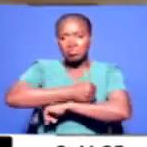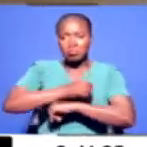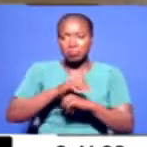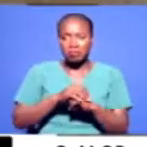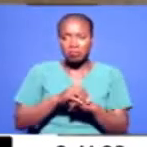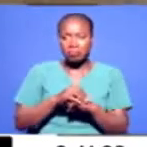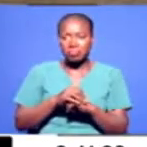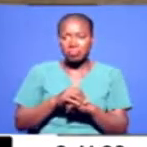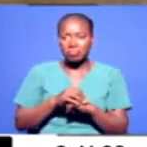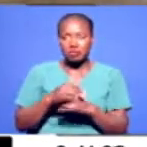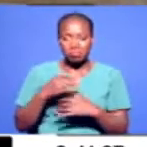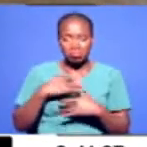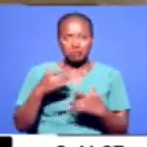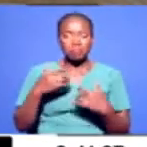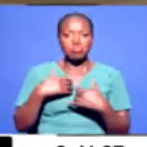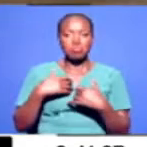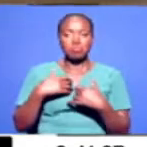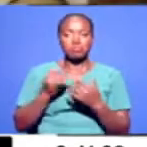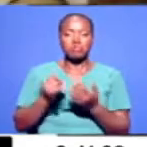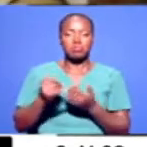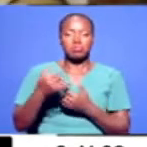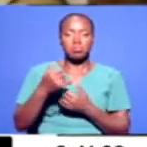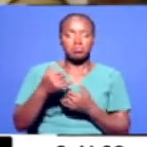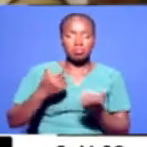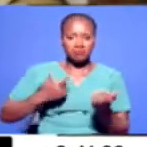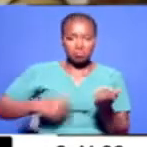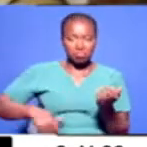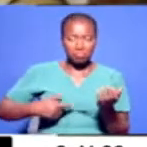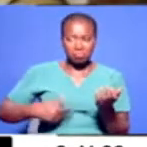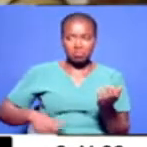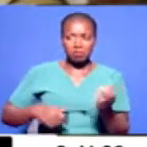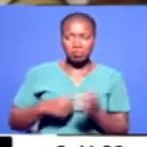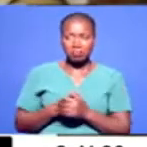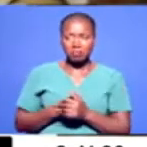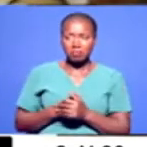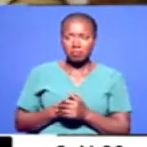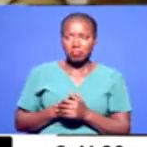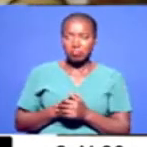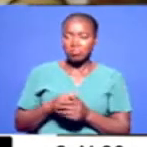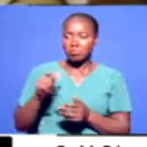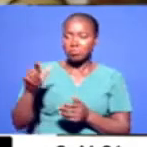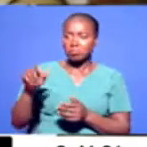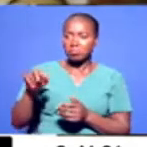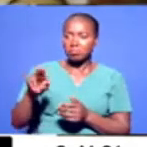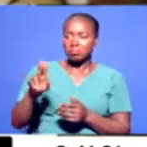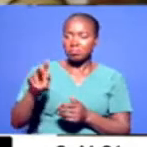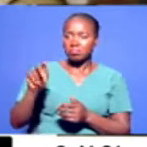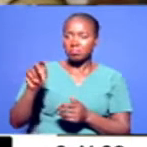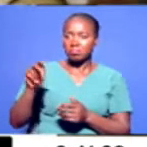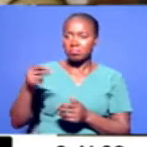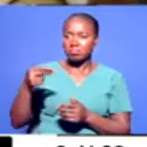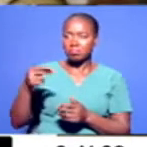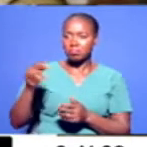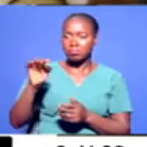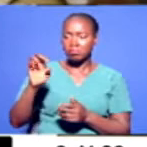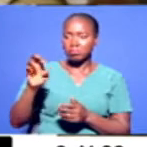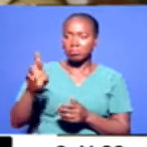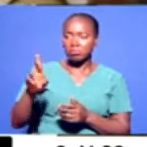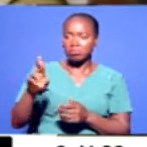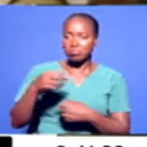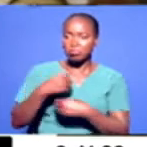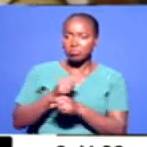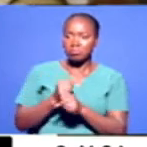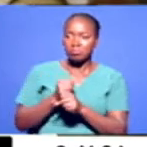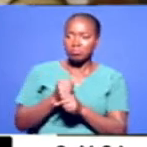sudden interest in the craftsmanship of guitars. A luthier is somebody who makes and repairs stringed instruments.